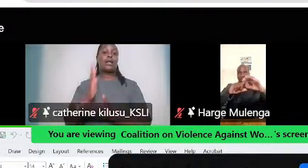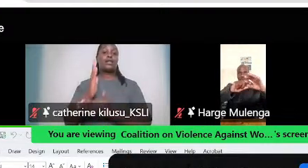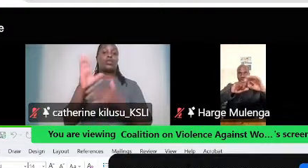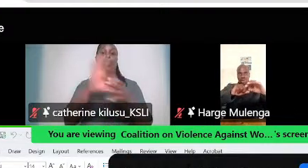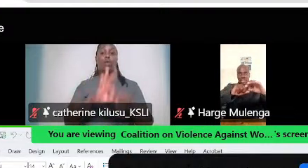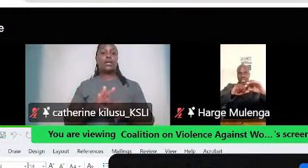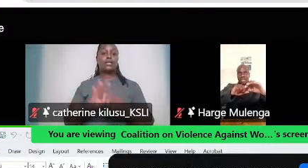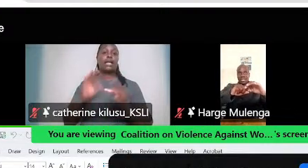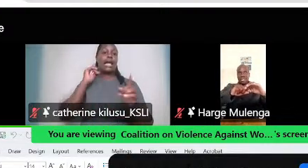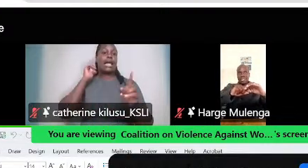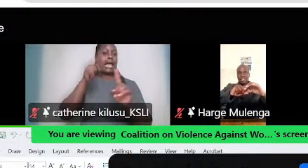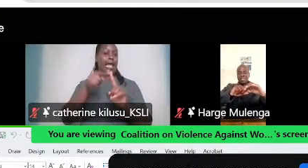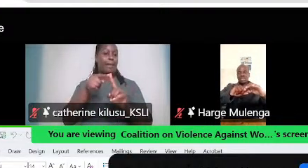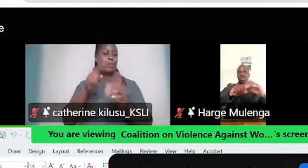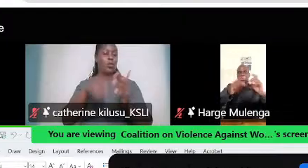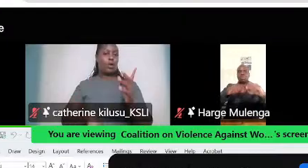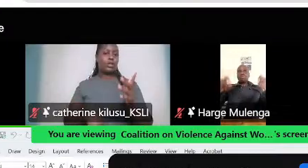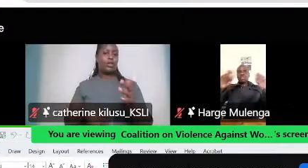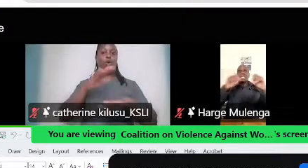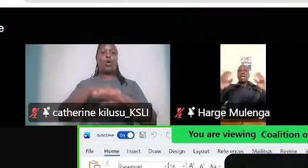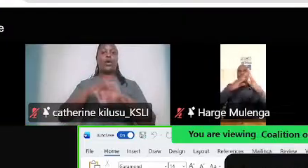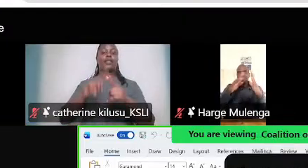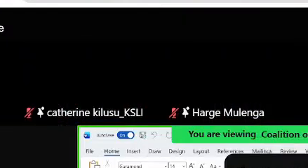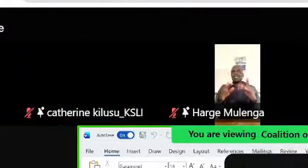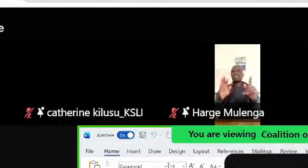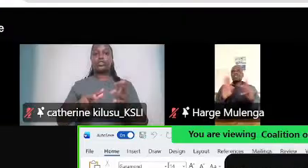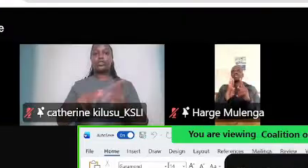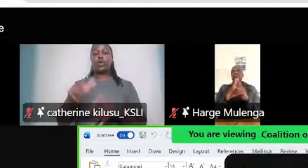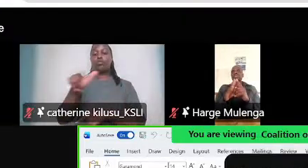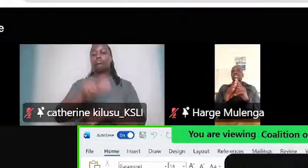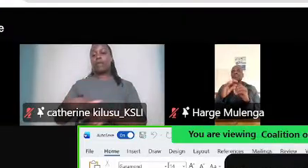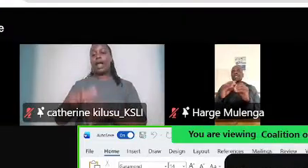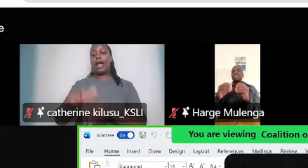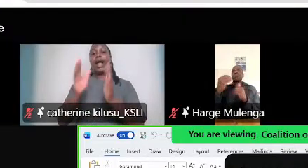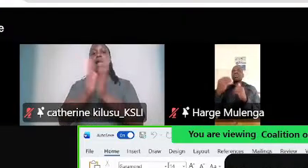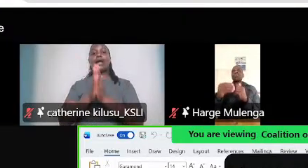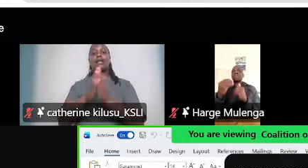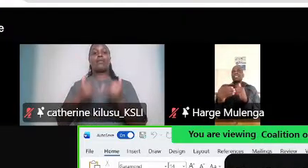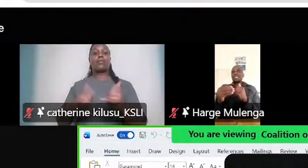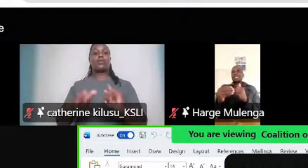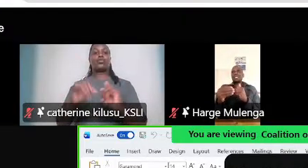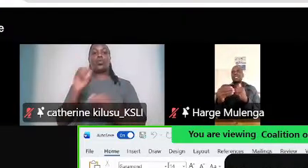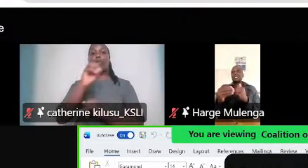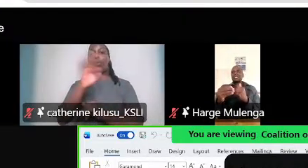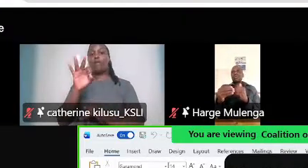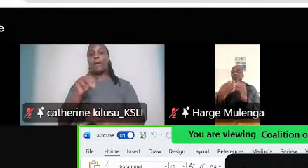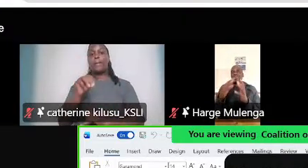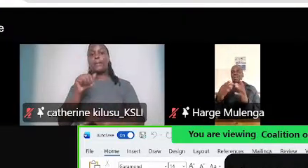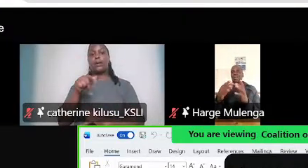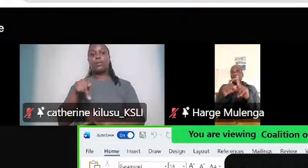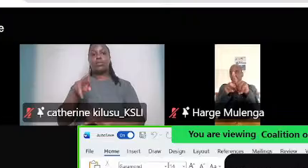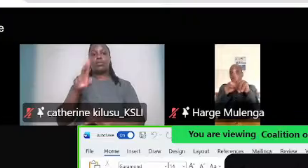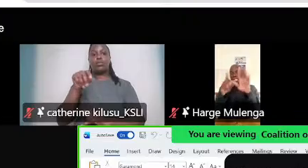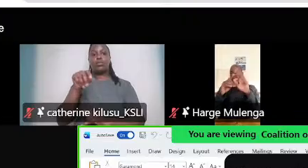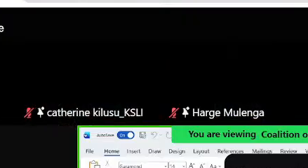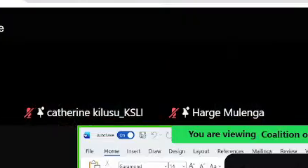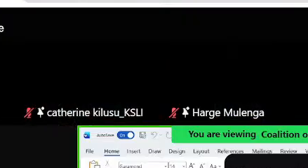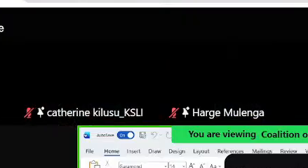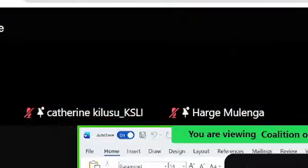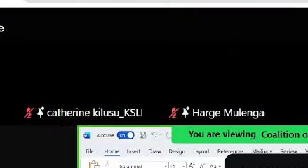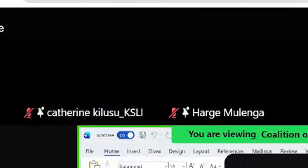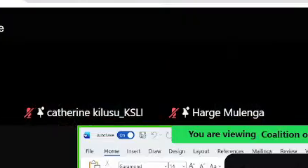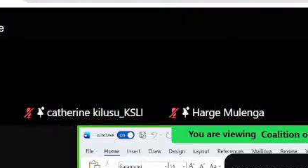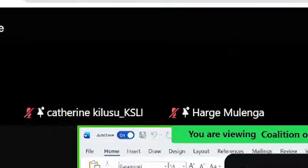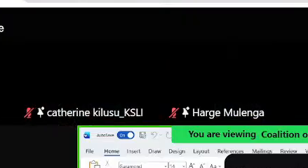mandates has been on the ratification, domestication, and implementation of the Maputo Protocol and the withdrawal of reservations to